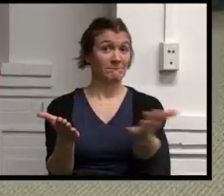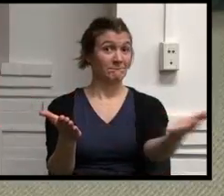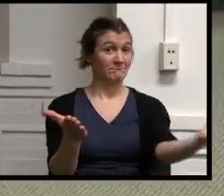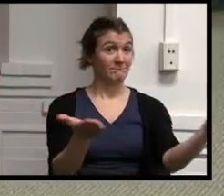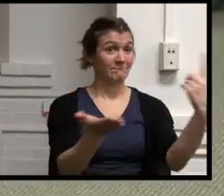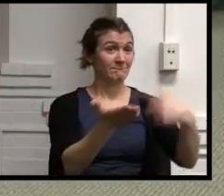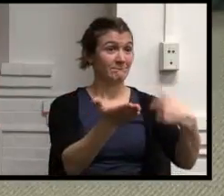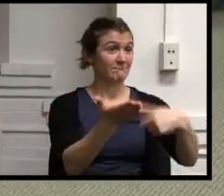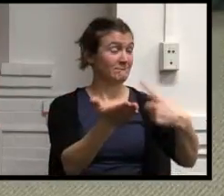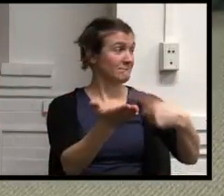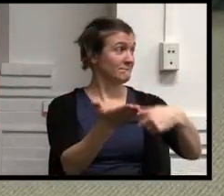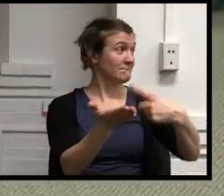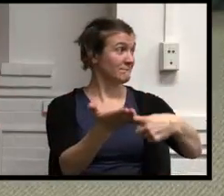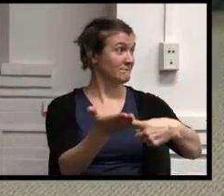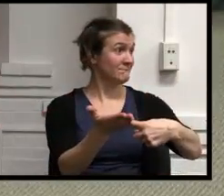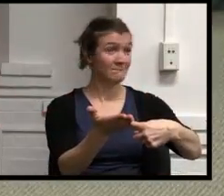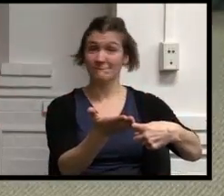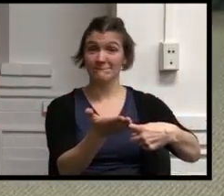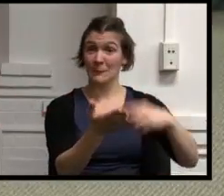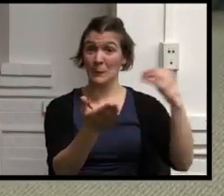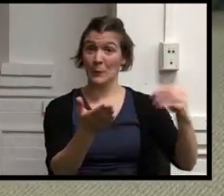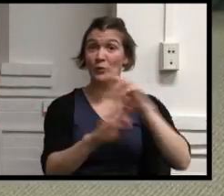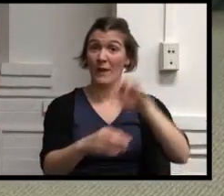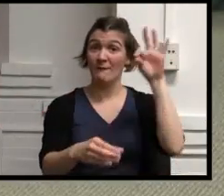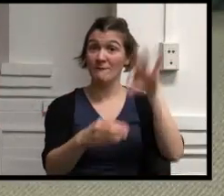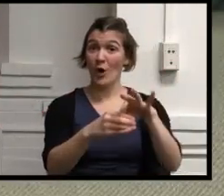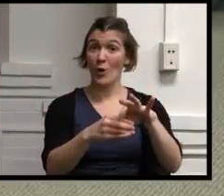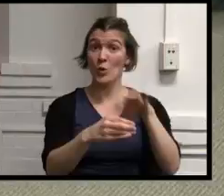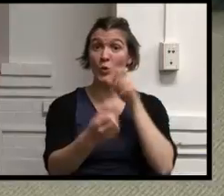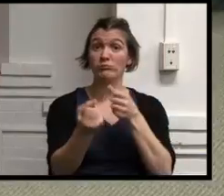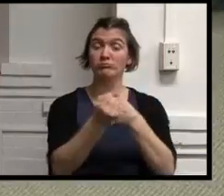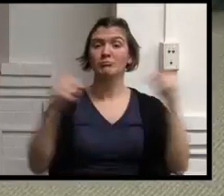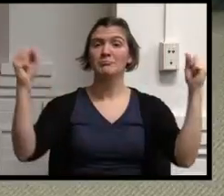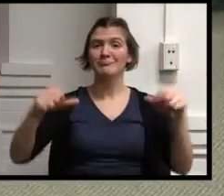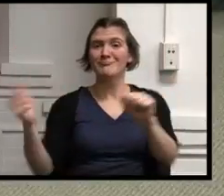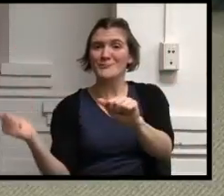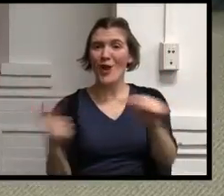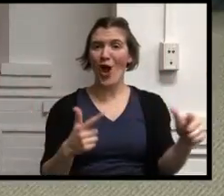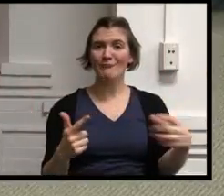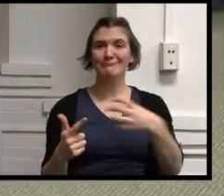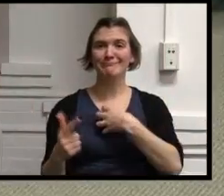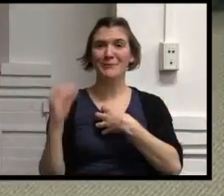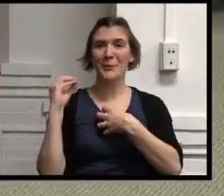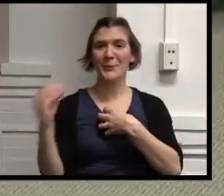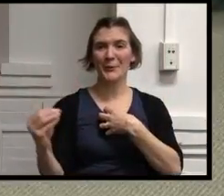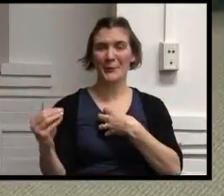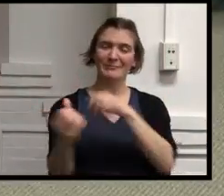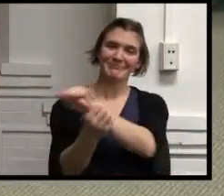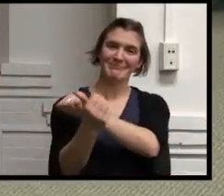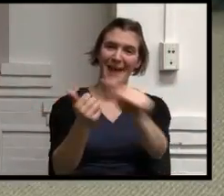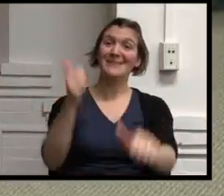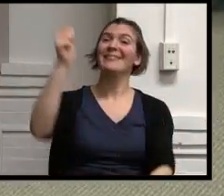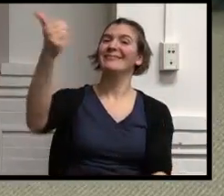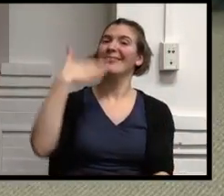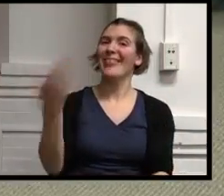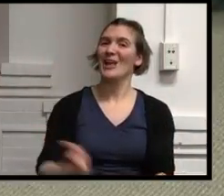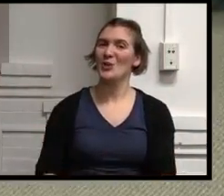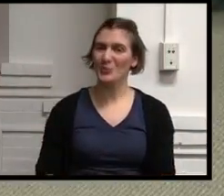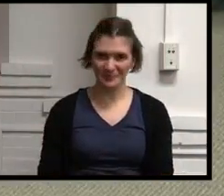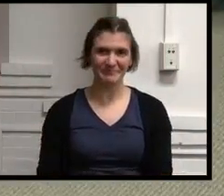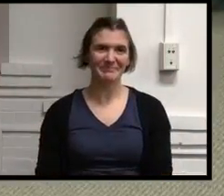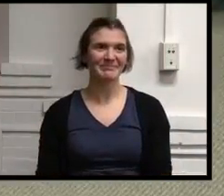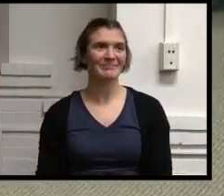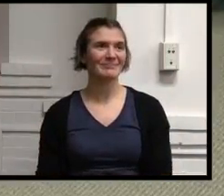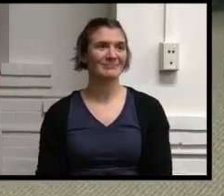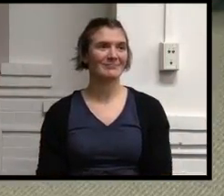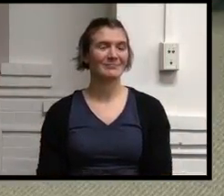further discussion? Hearing none. All those in favor, please say aye. Aye. Any opposed or abstaining? It carries 5-0. Thanks for coming. Thank you, everyone. You